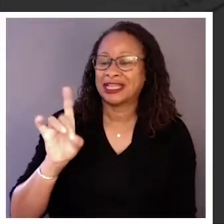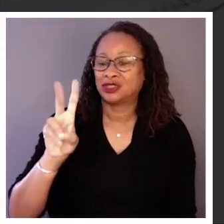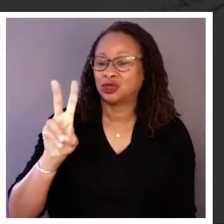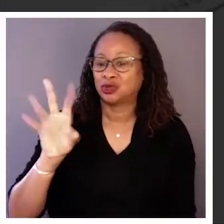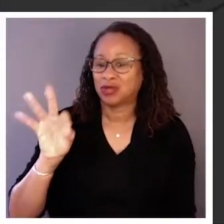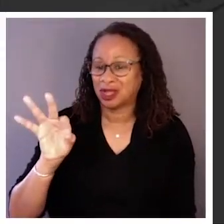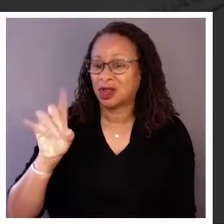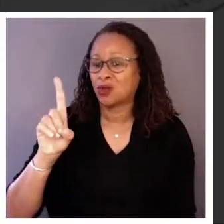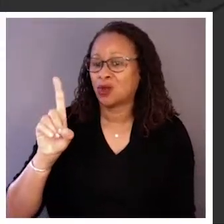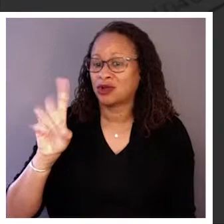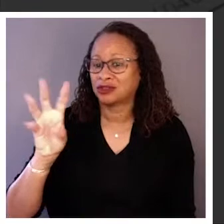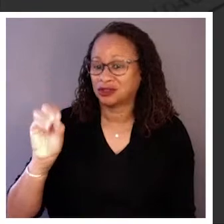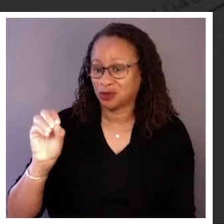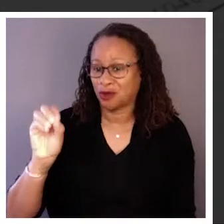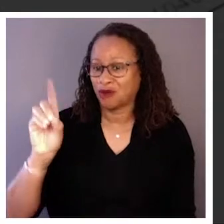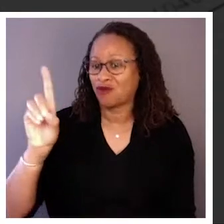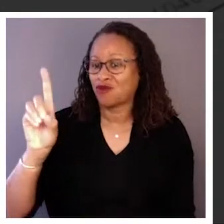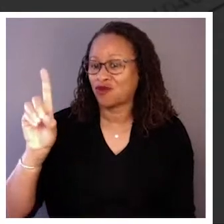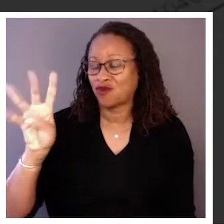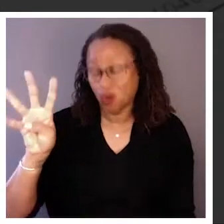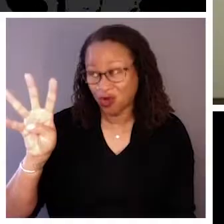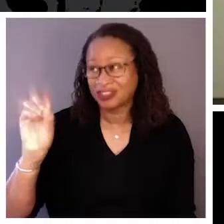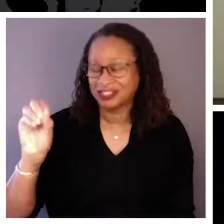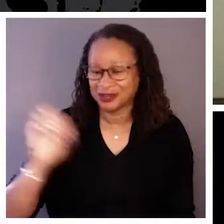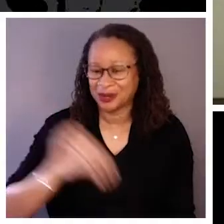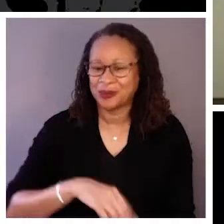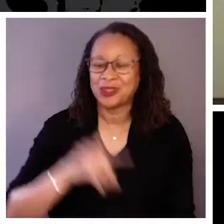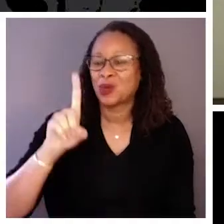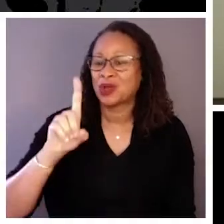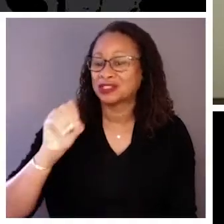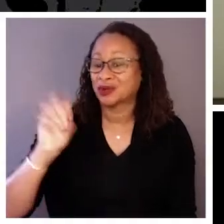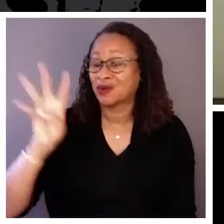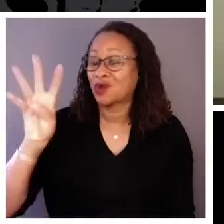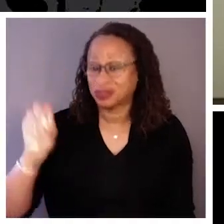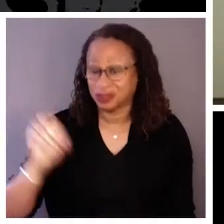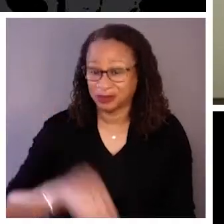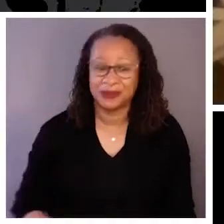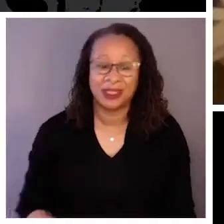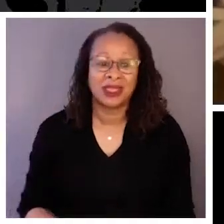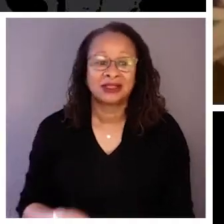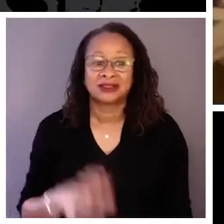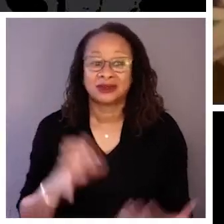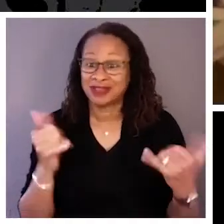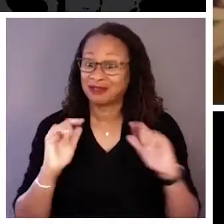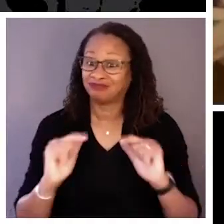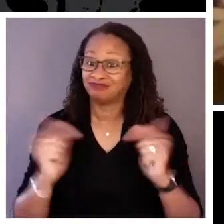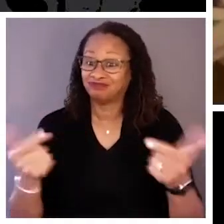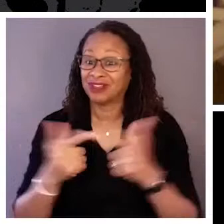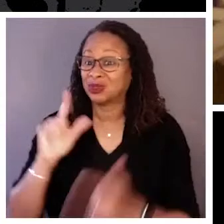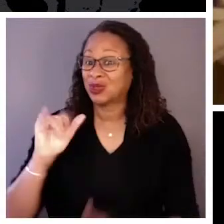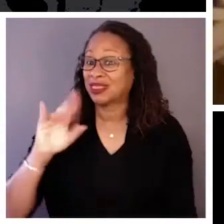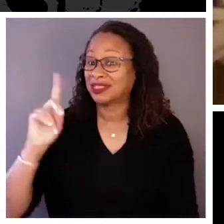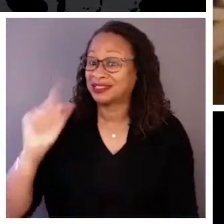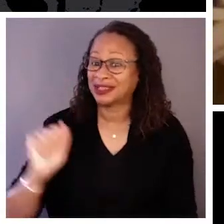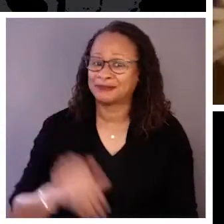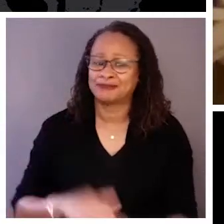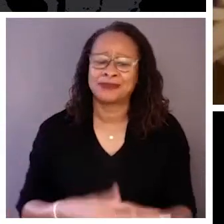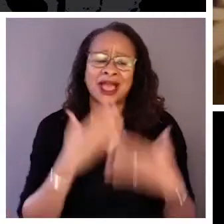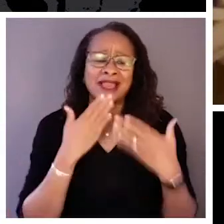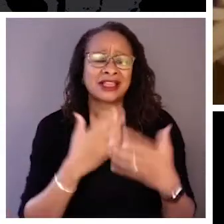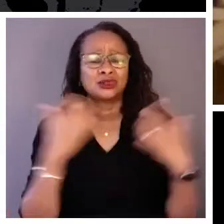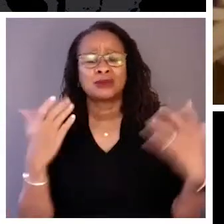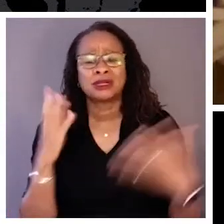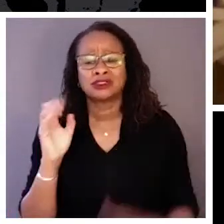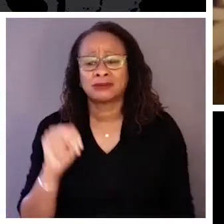800-829-1040 for information pertaining to your situation. So with that, I'll turn it over to Linda. Thank you so much, Ben. I am so happy to